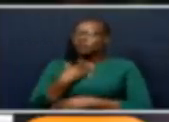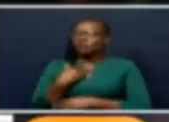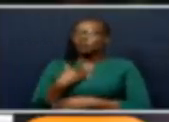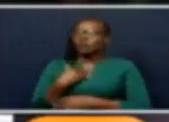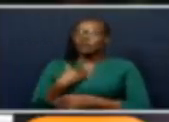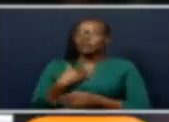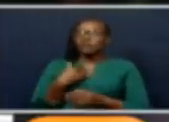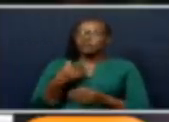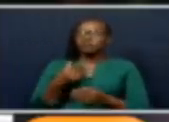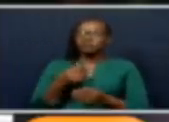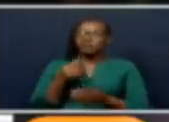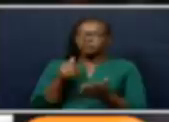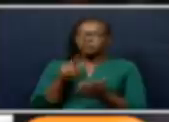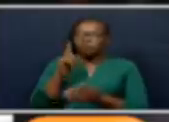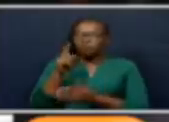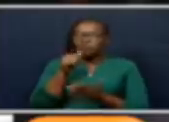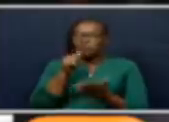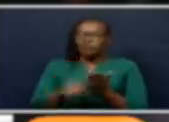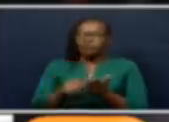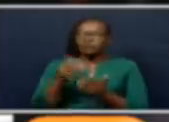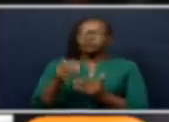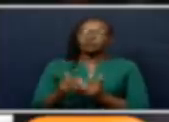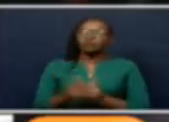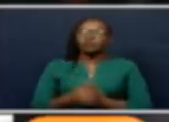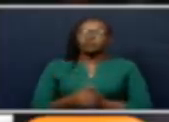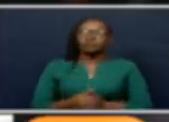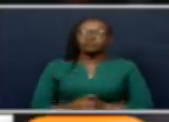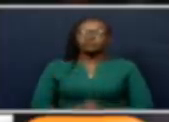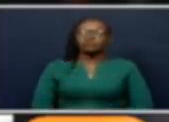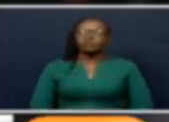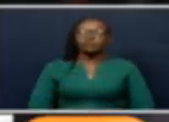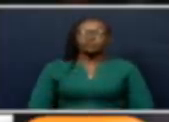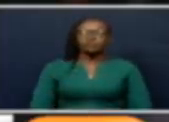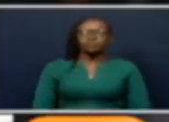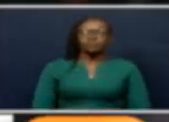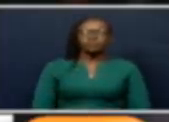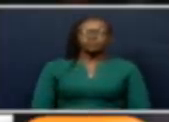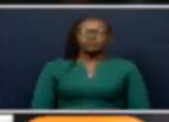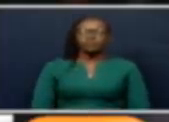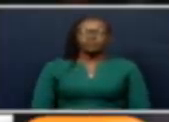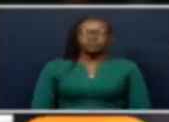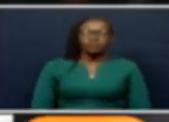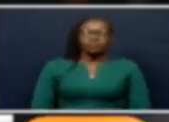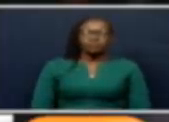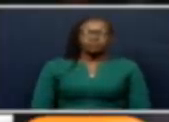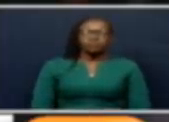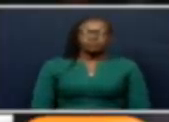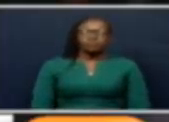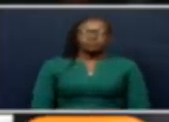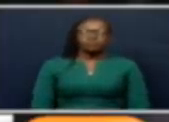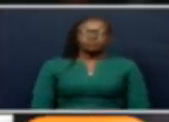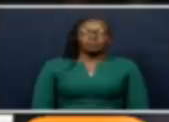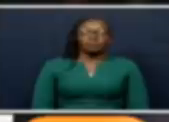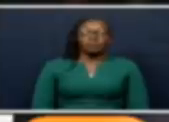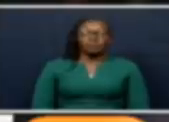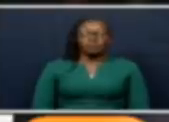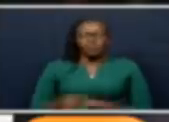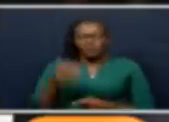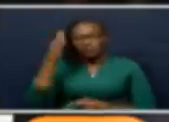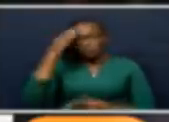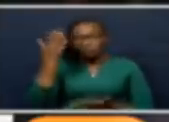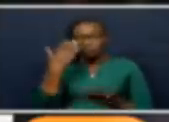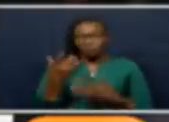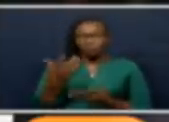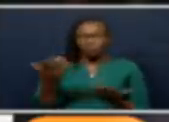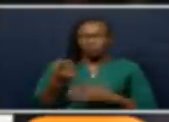Let us talk. Leave everyone else behind. Yeah. Outside. We would have not been where we are now. Huh?